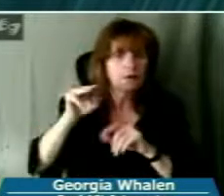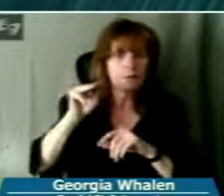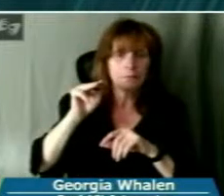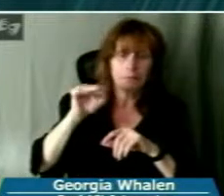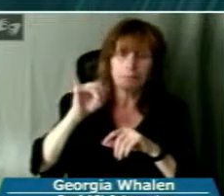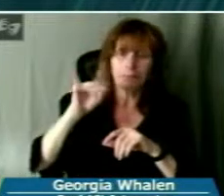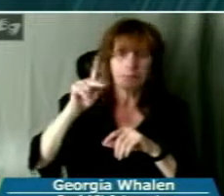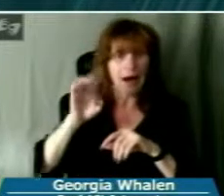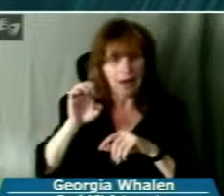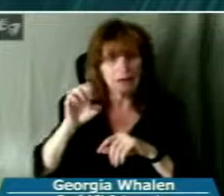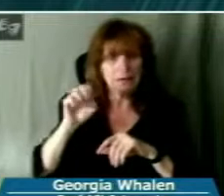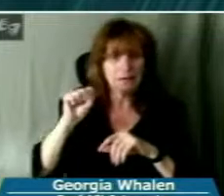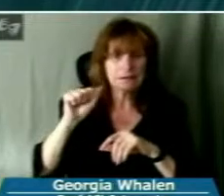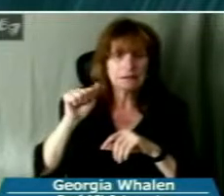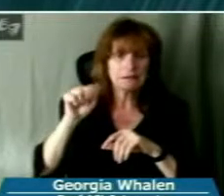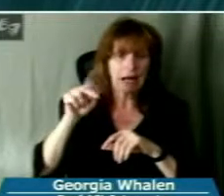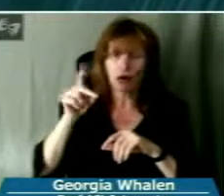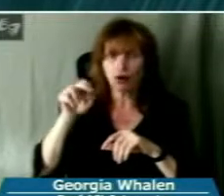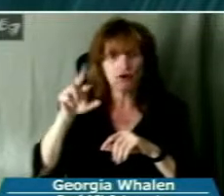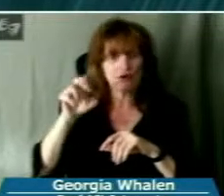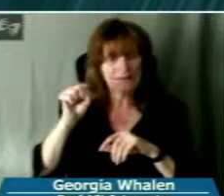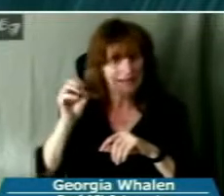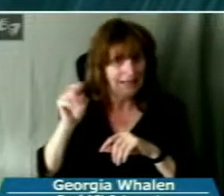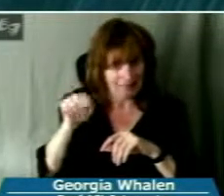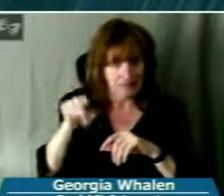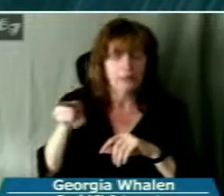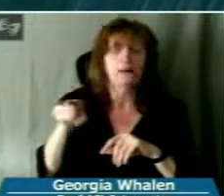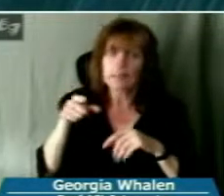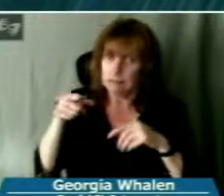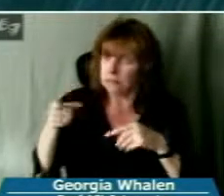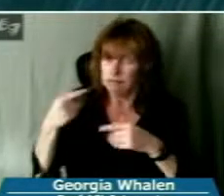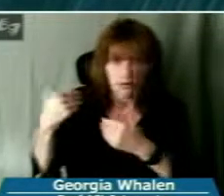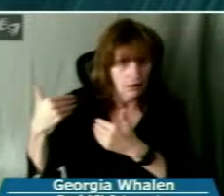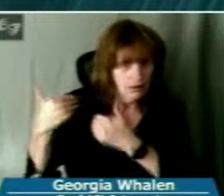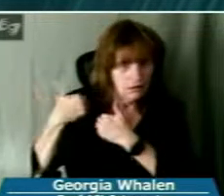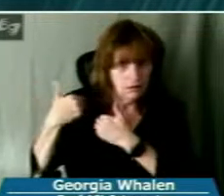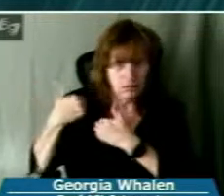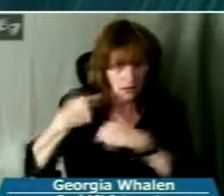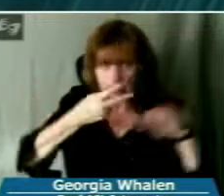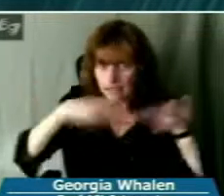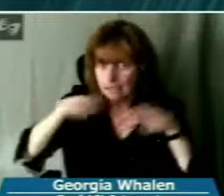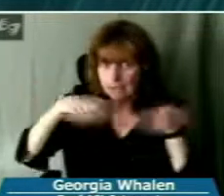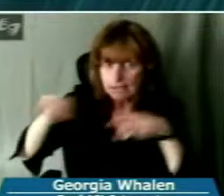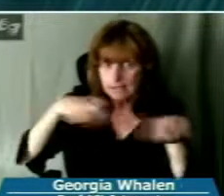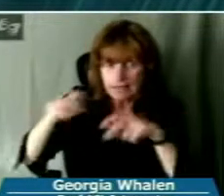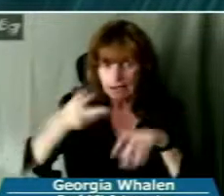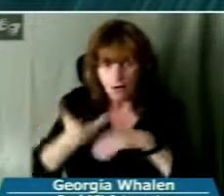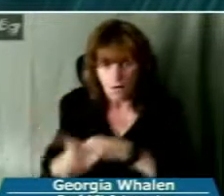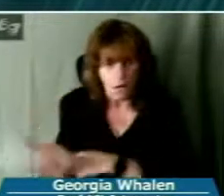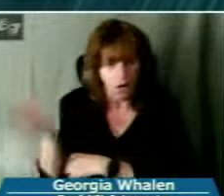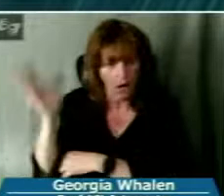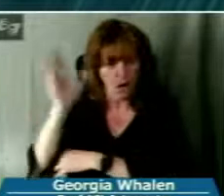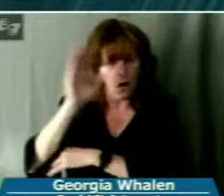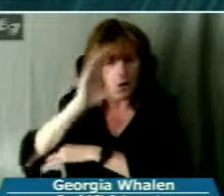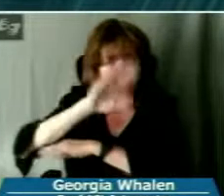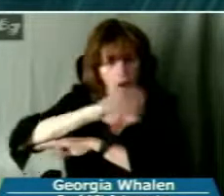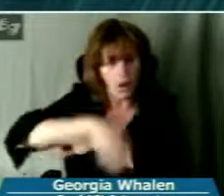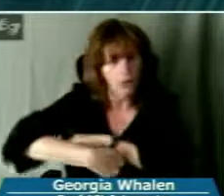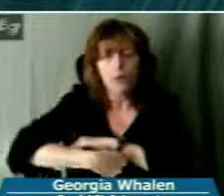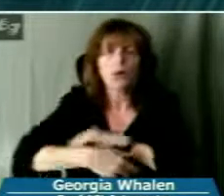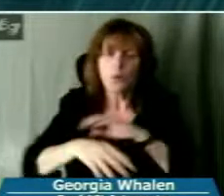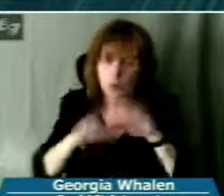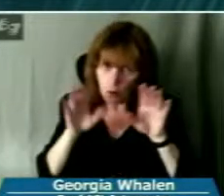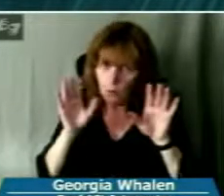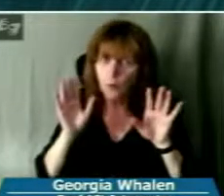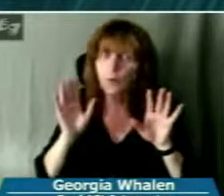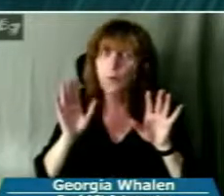did the transfer over the course of 4:45 in the afternoon till about 12:45 in the morning on Saturday. So I